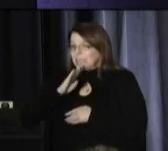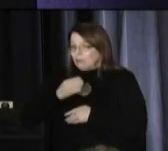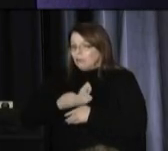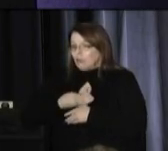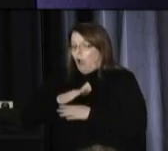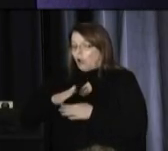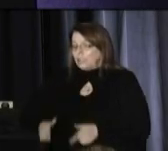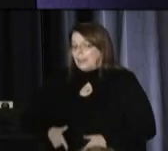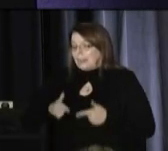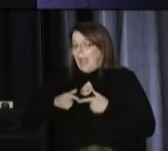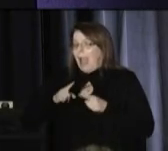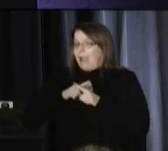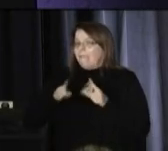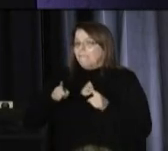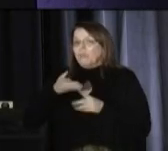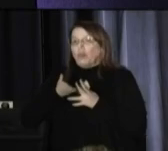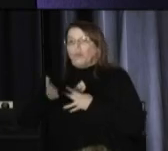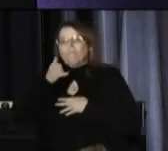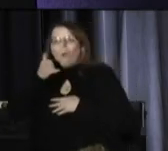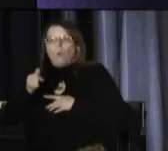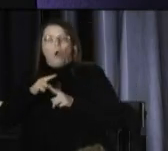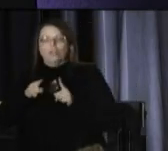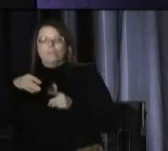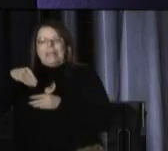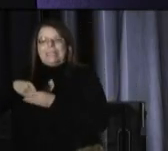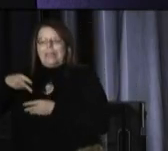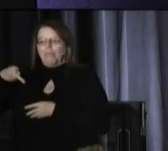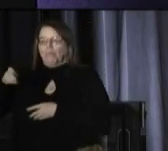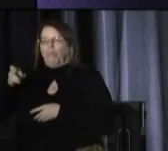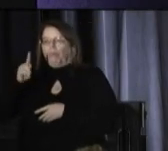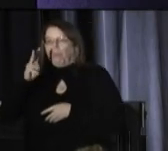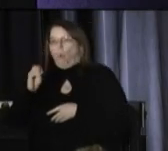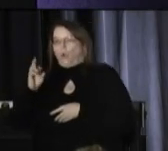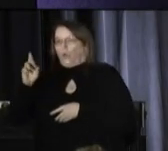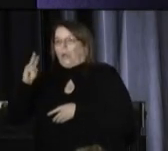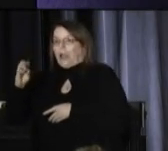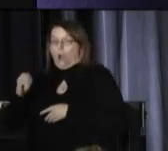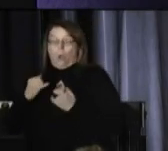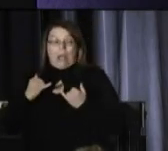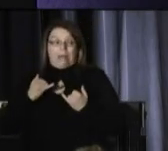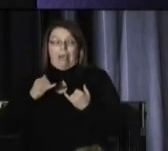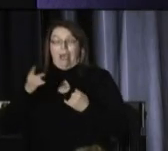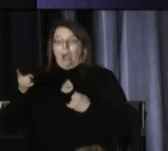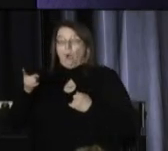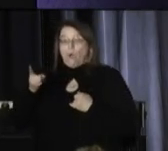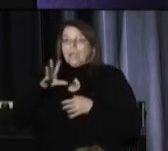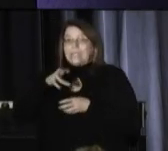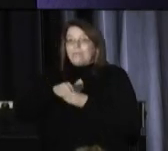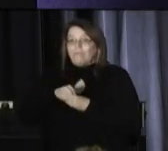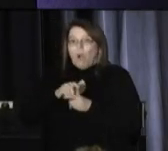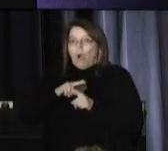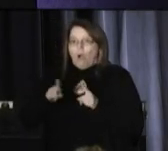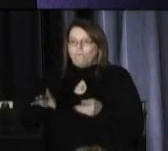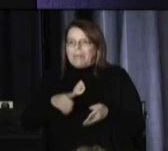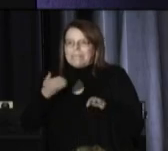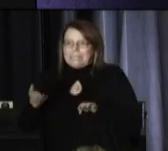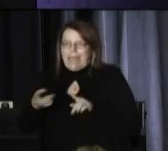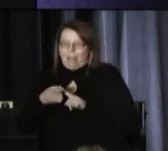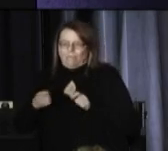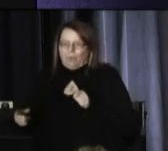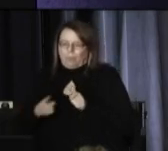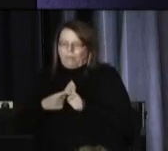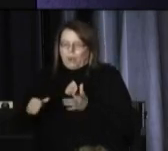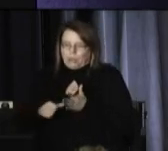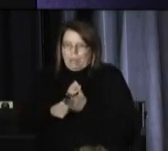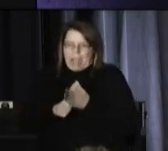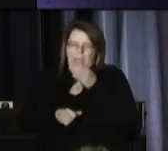but he lives in Puerto Rico. My third novel, he is dead from the first page, but his echo is what is the thing that carries the story. And